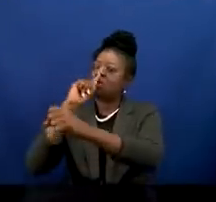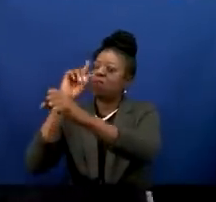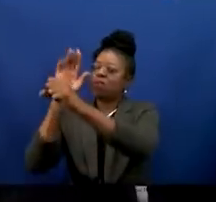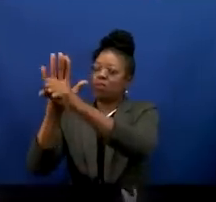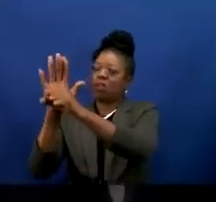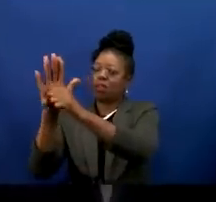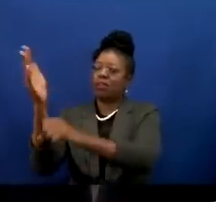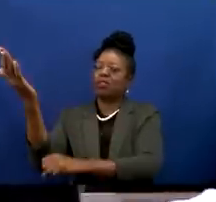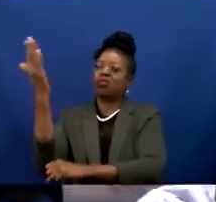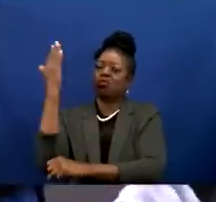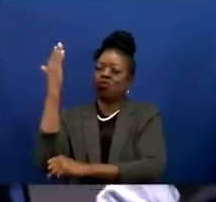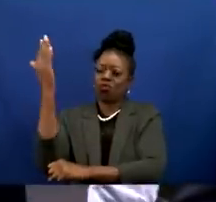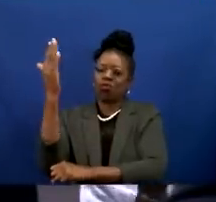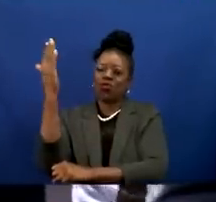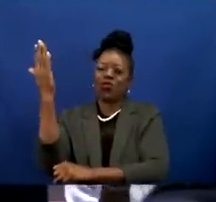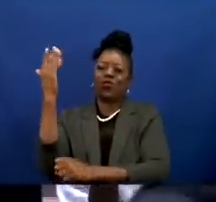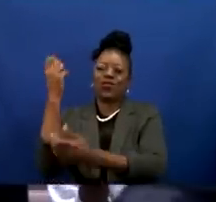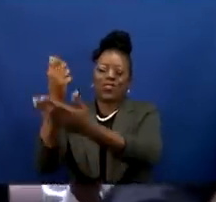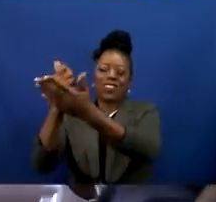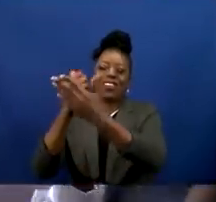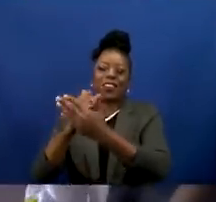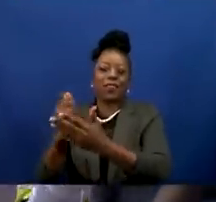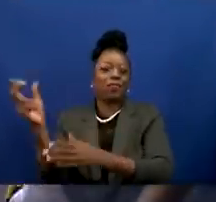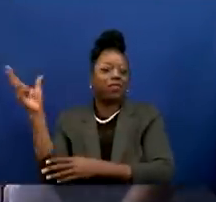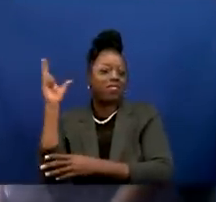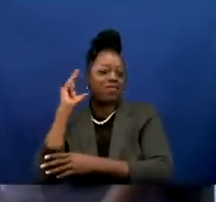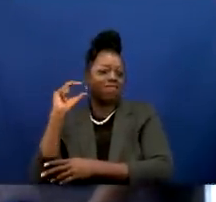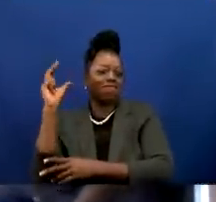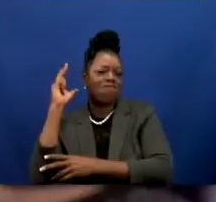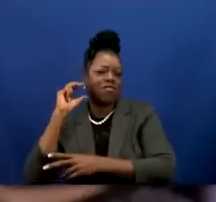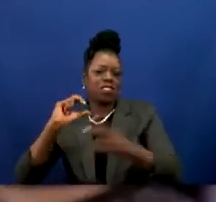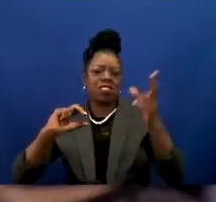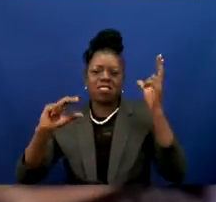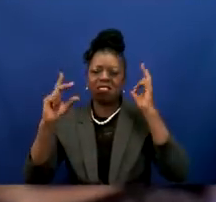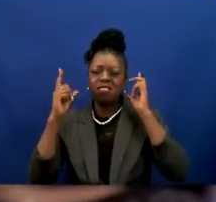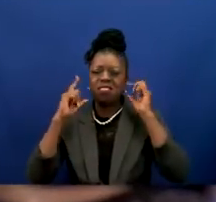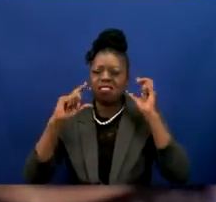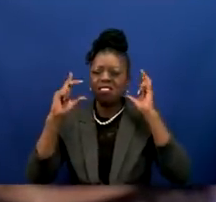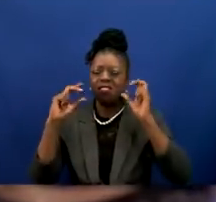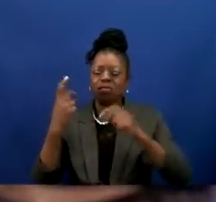You promised that you would hear us and help us.